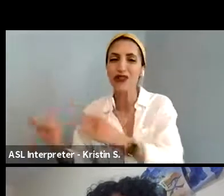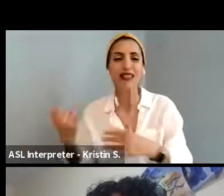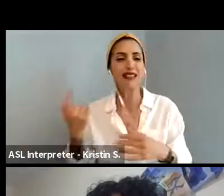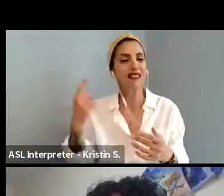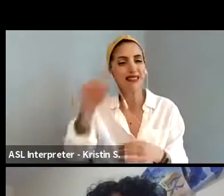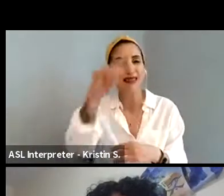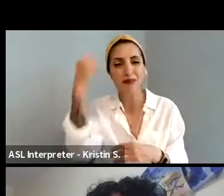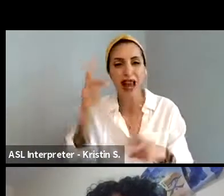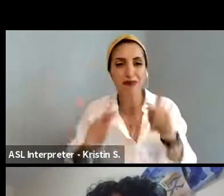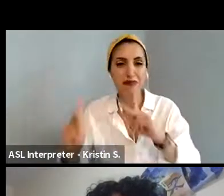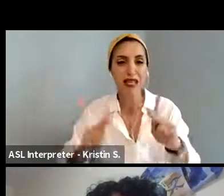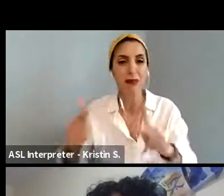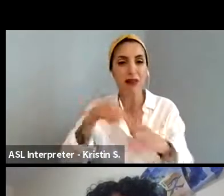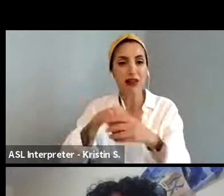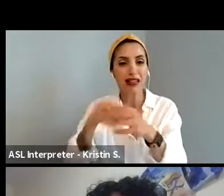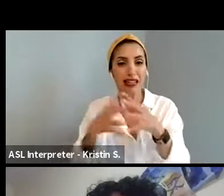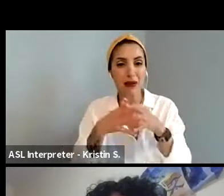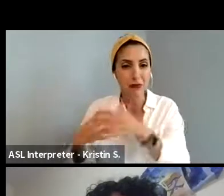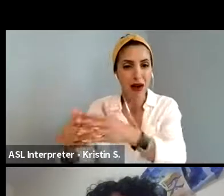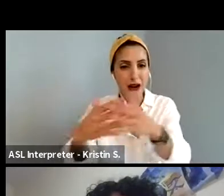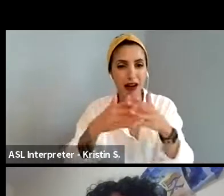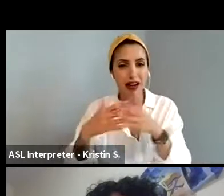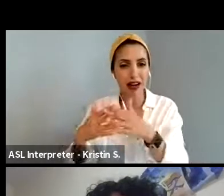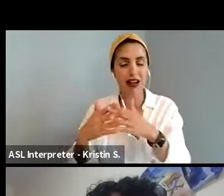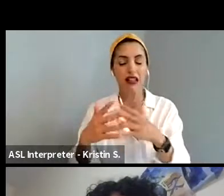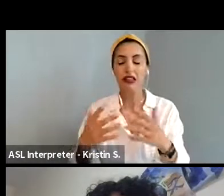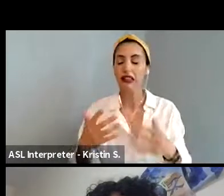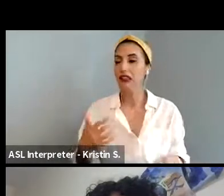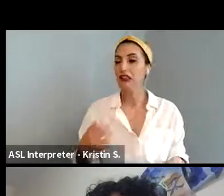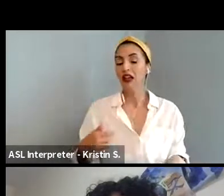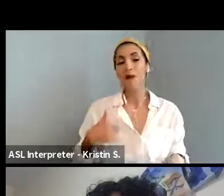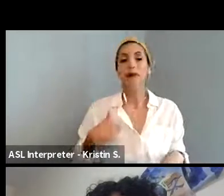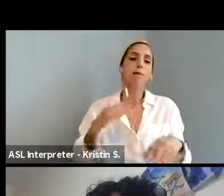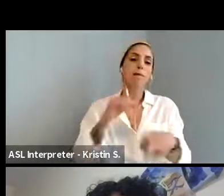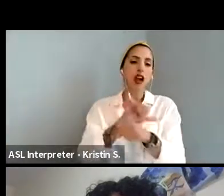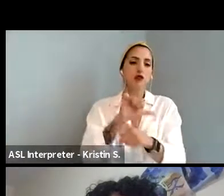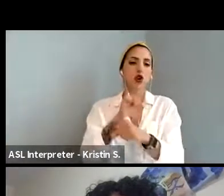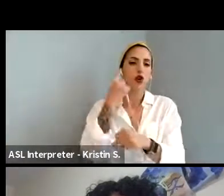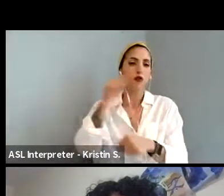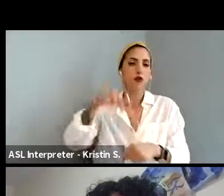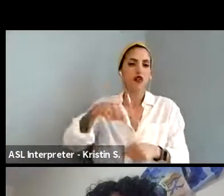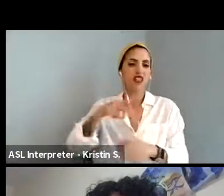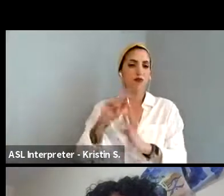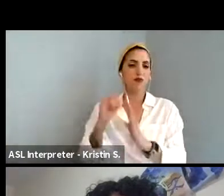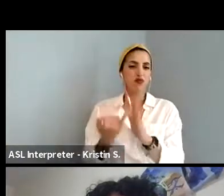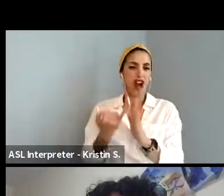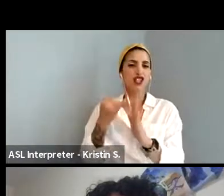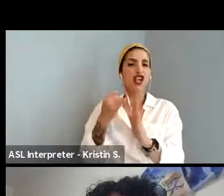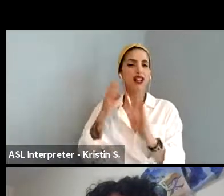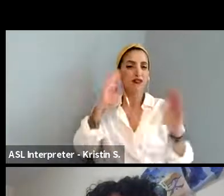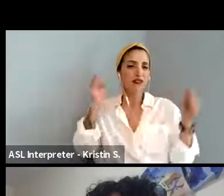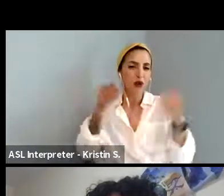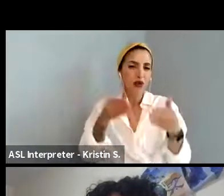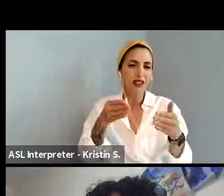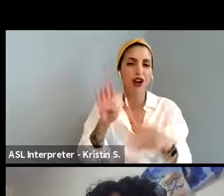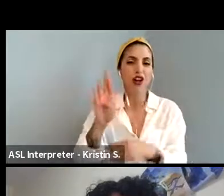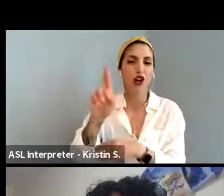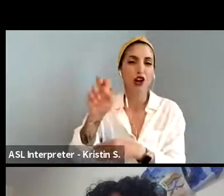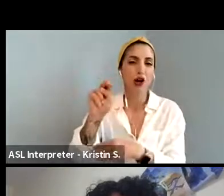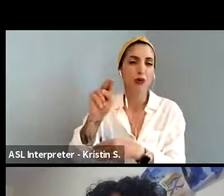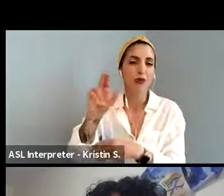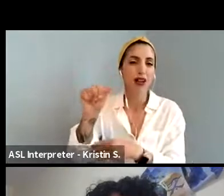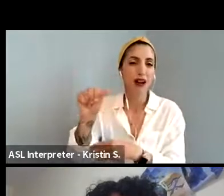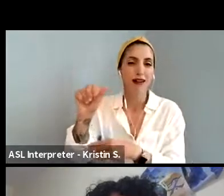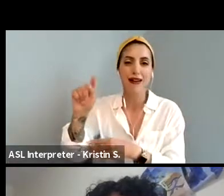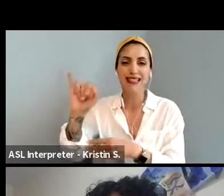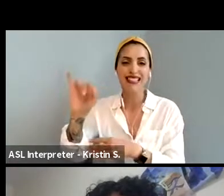Black people in America, unreckoned, because my work for this project was about Breonna Taylor, who I consider her murder still